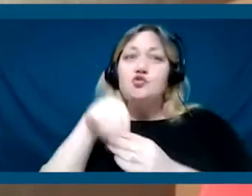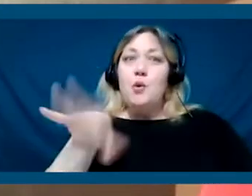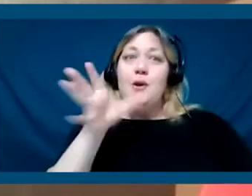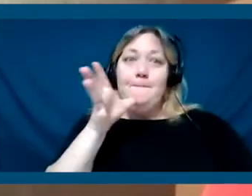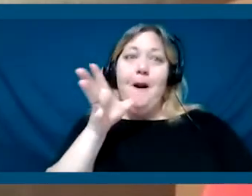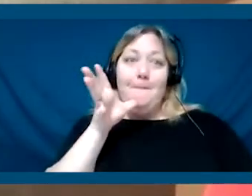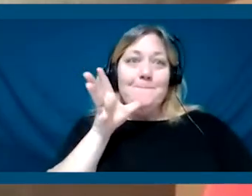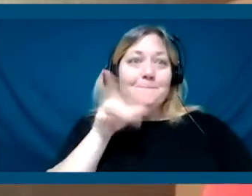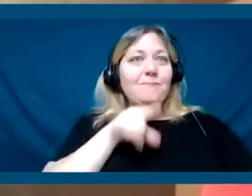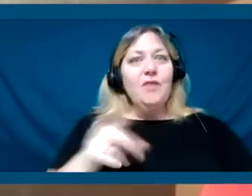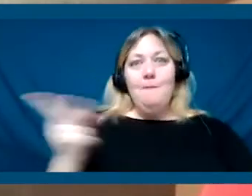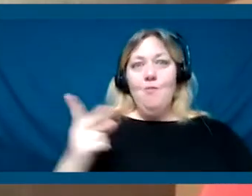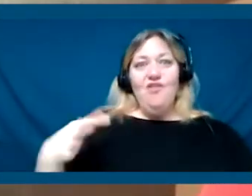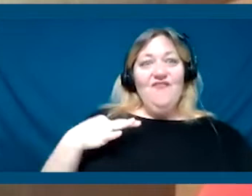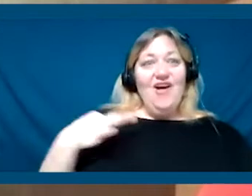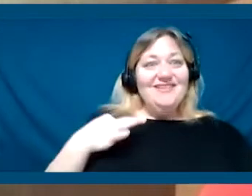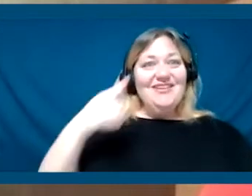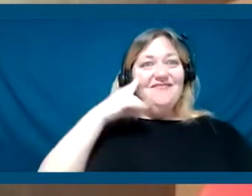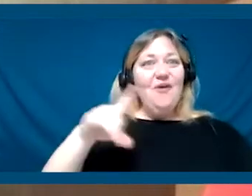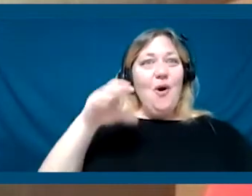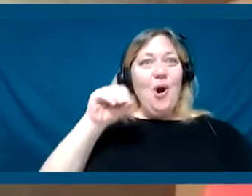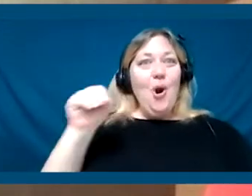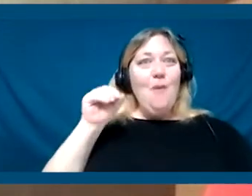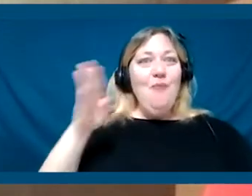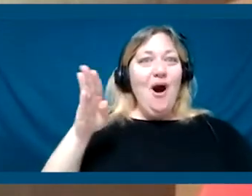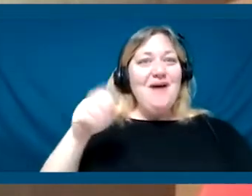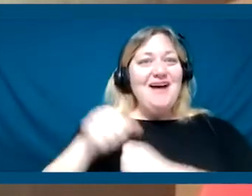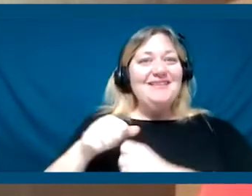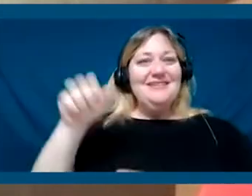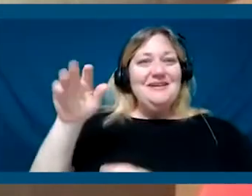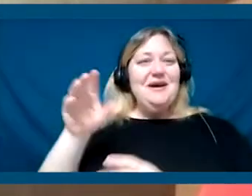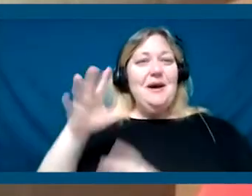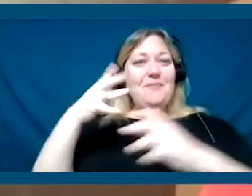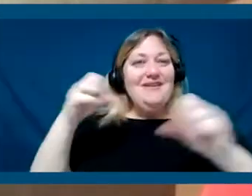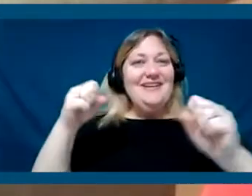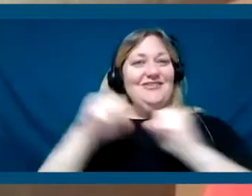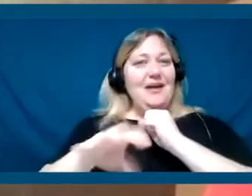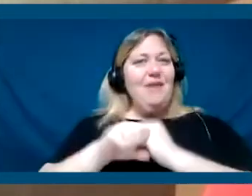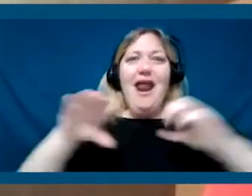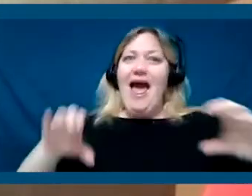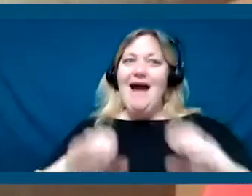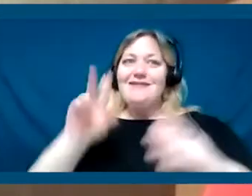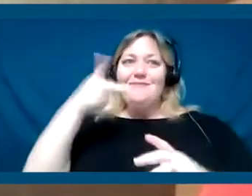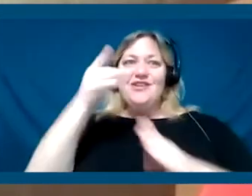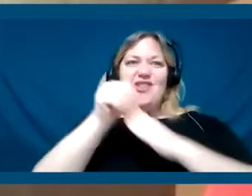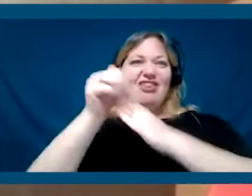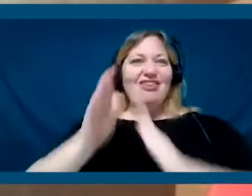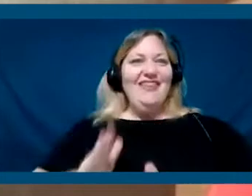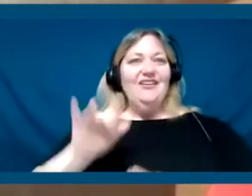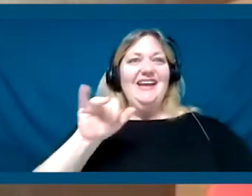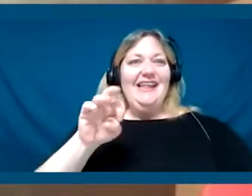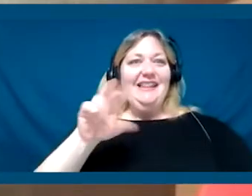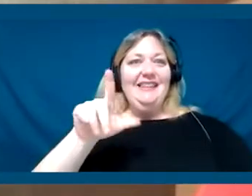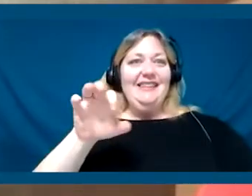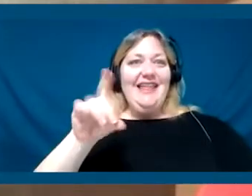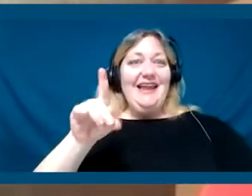as they were both volunteering for Obama's presidential campaign. Maha is an active political leader in the Inland Empire,